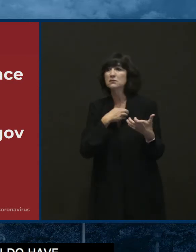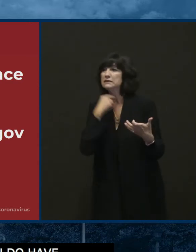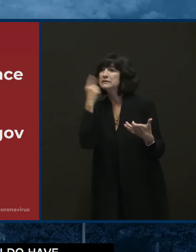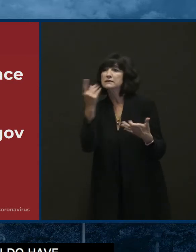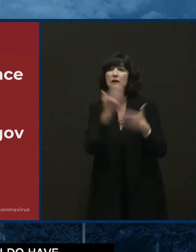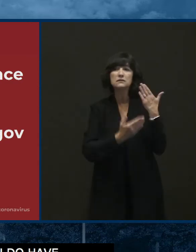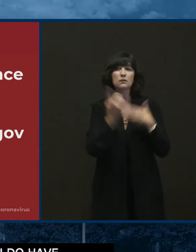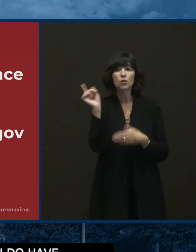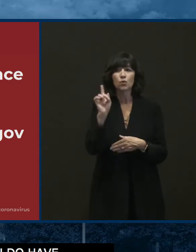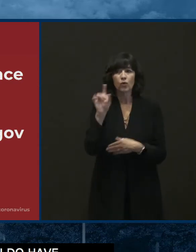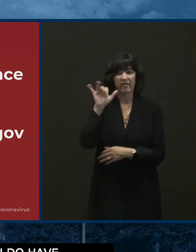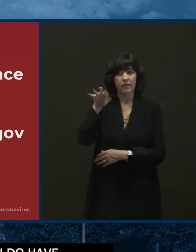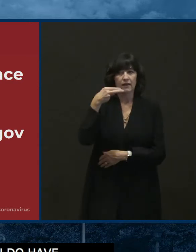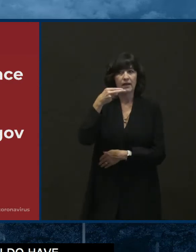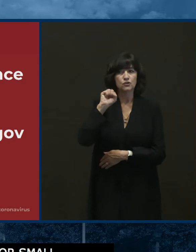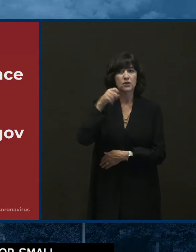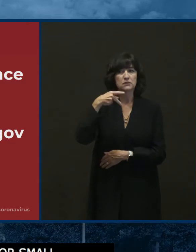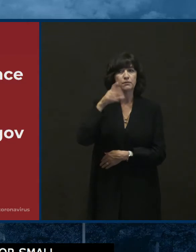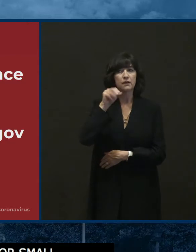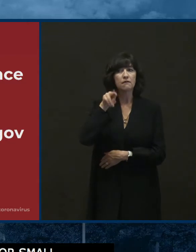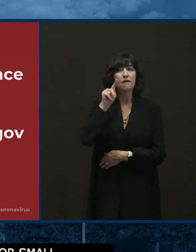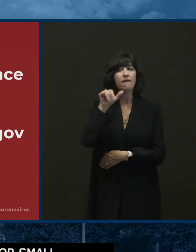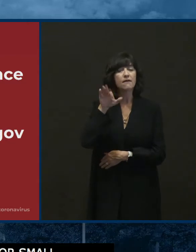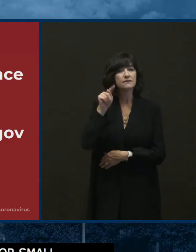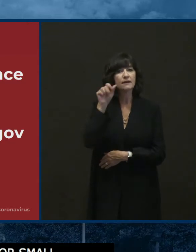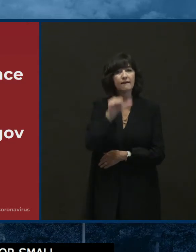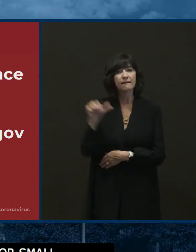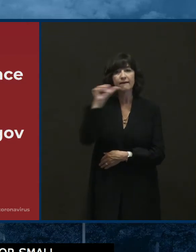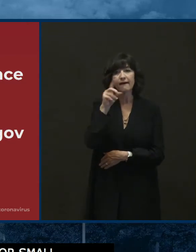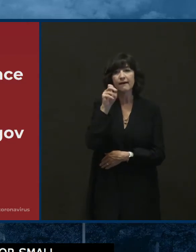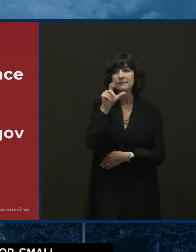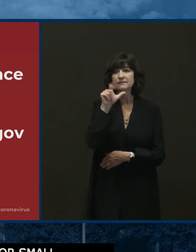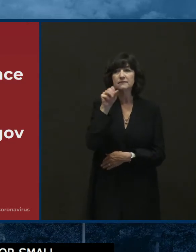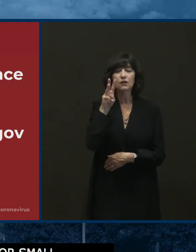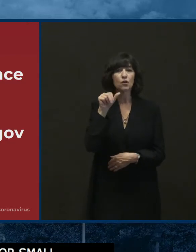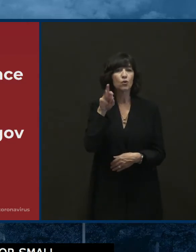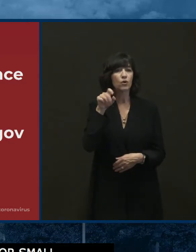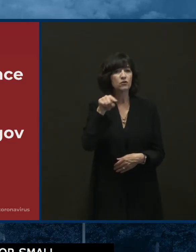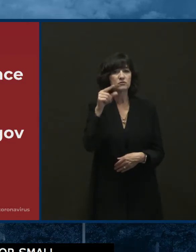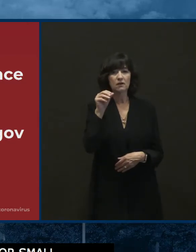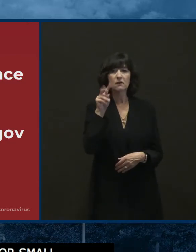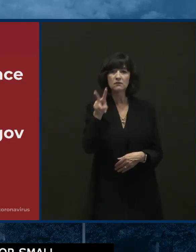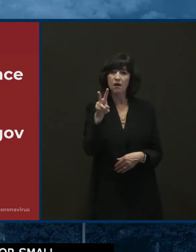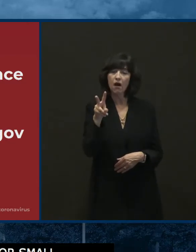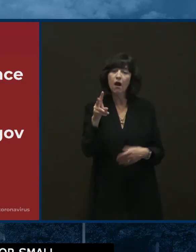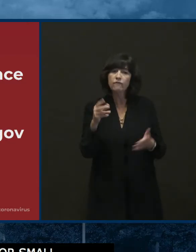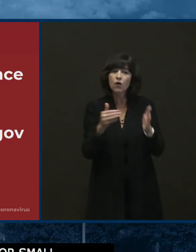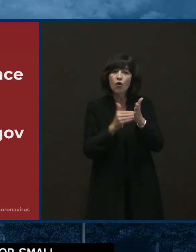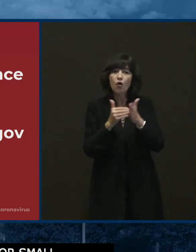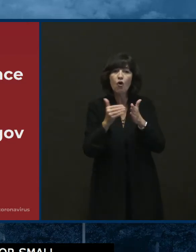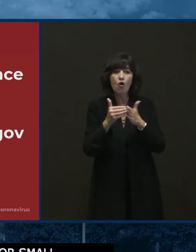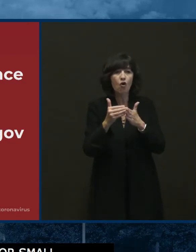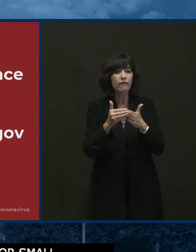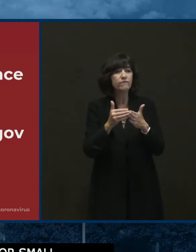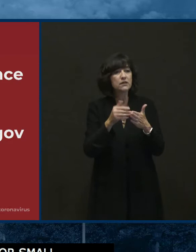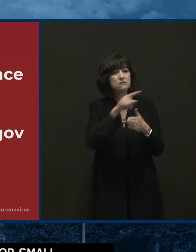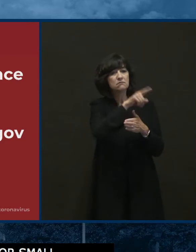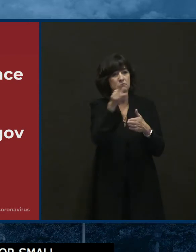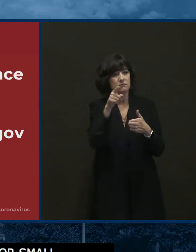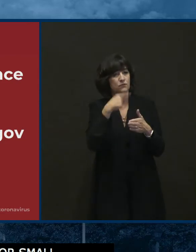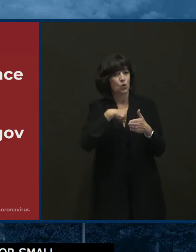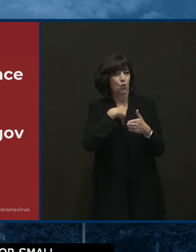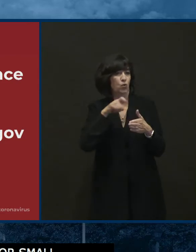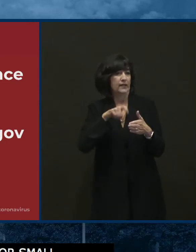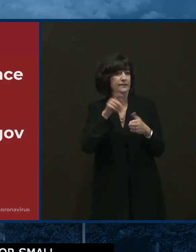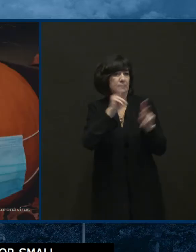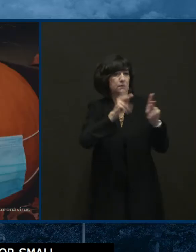hsbcontact@delaware.gov. Oftentimes, it's really the only way we know that there is an establishment or some event that we need to be keeping our